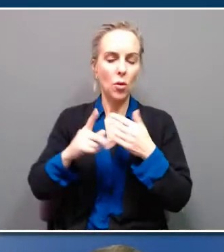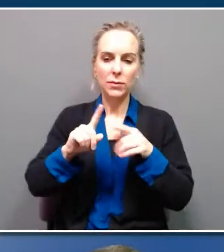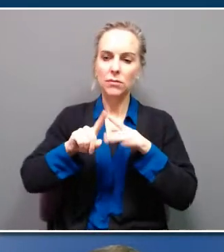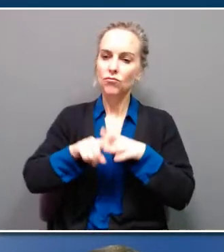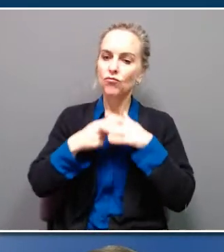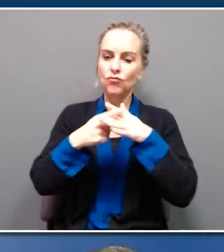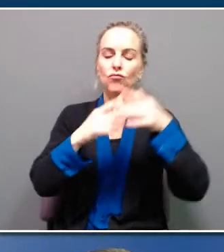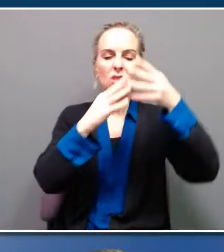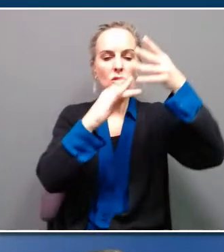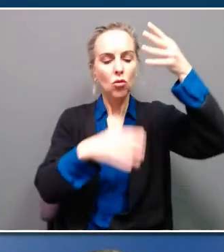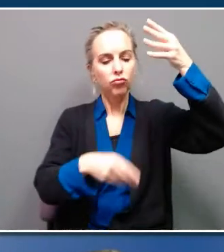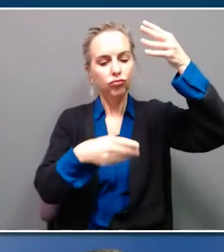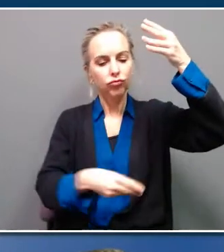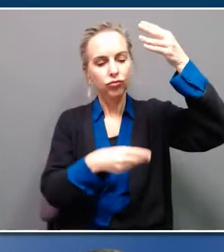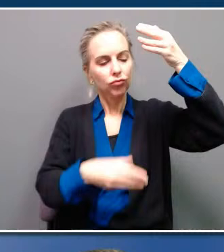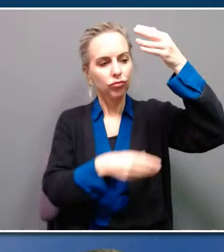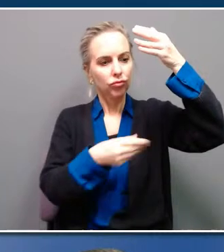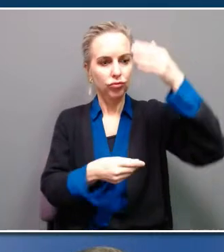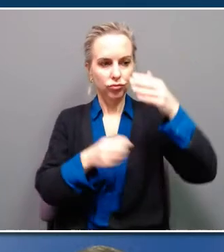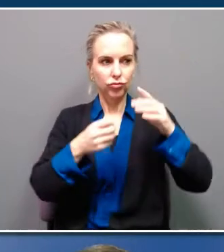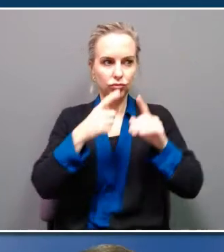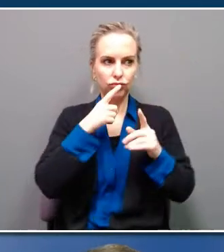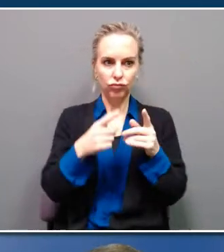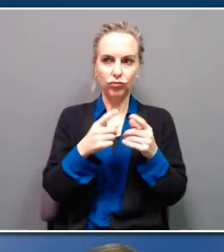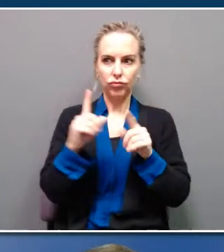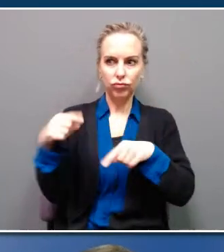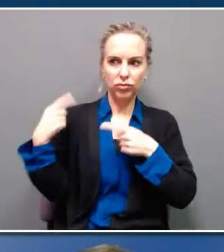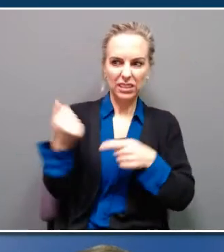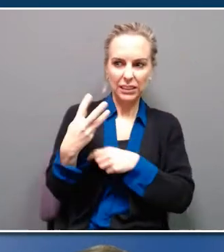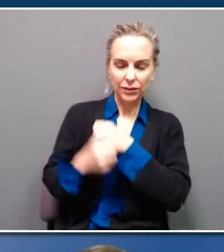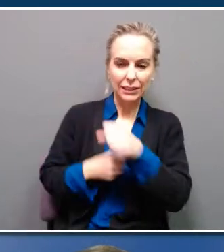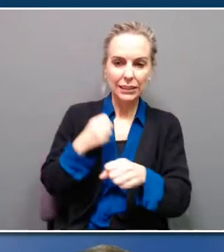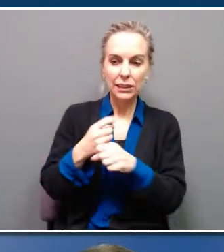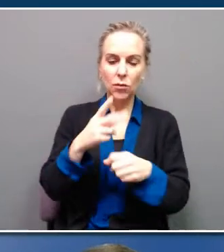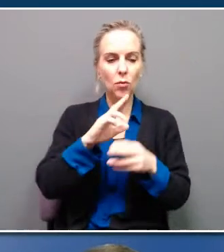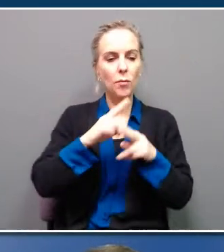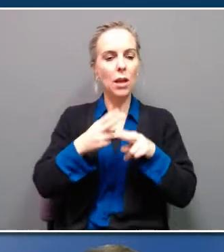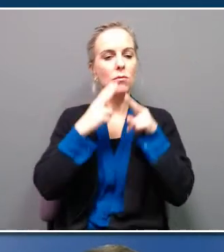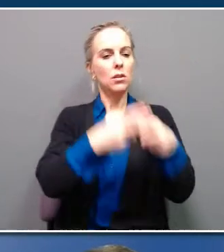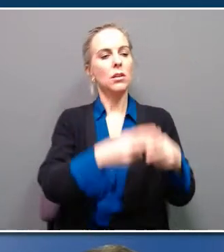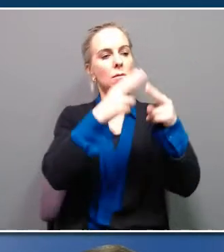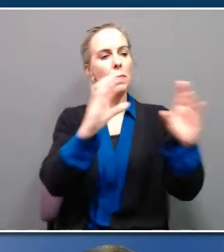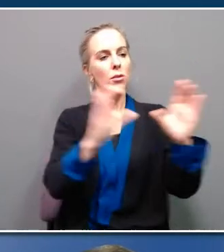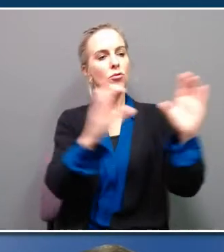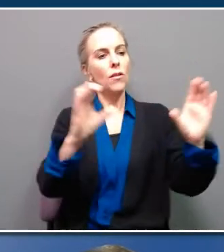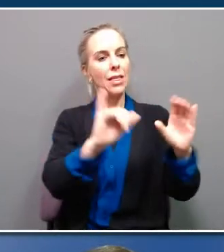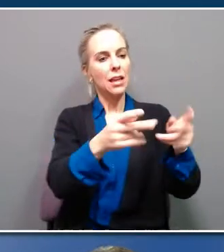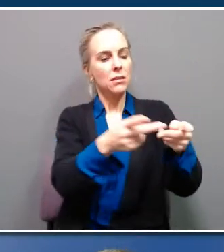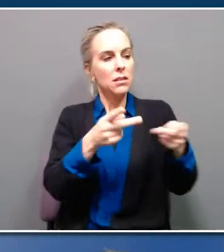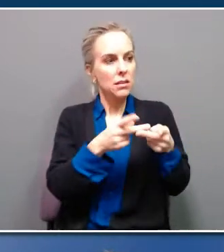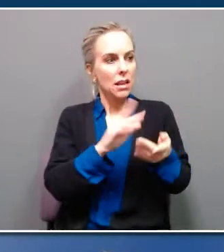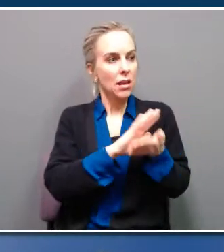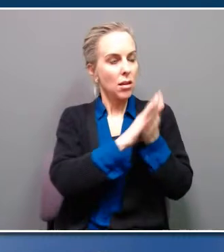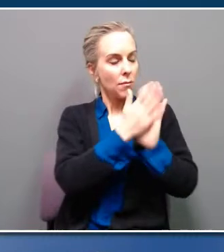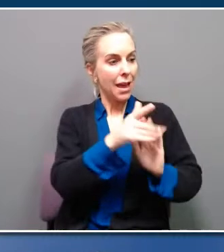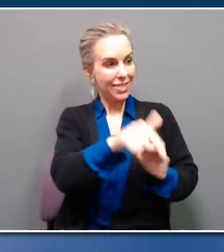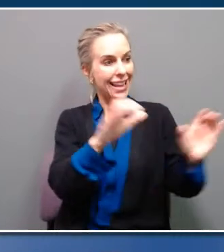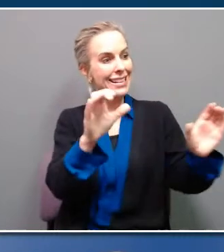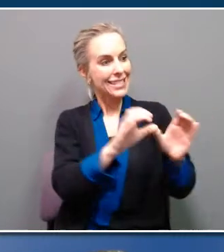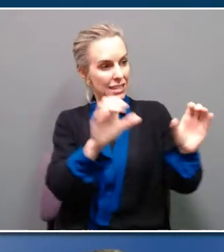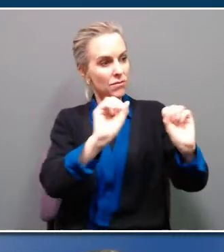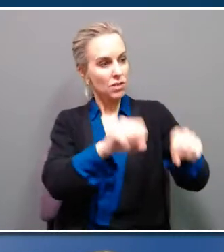years. It seems like just about every time we certify one of these sites, it's only a matter of months before we have an announcement of a